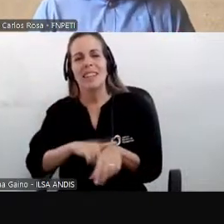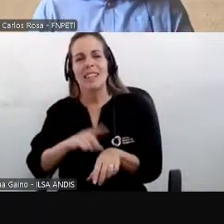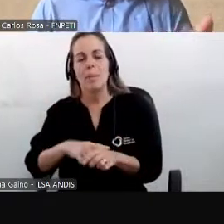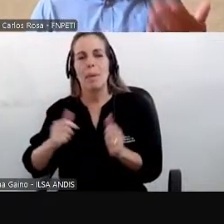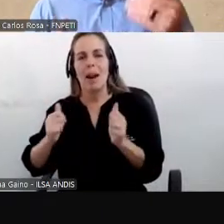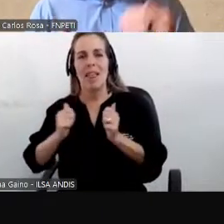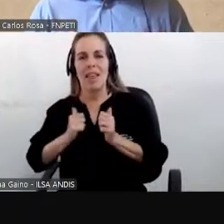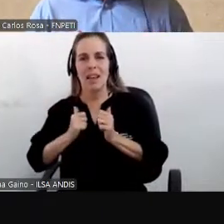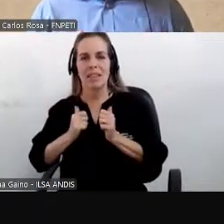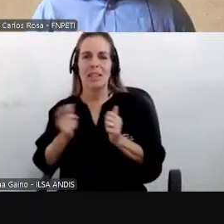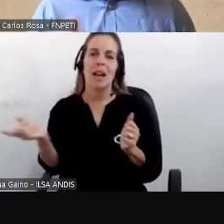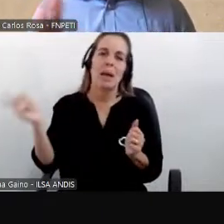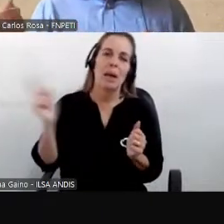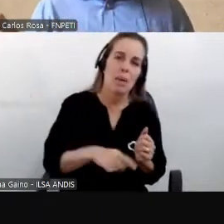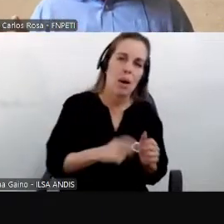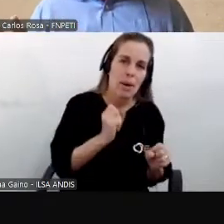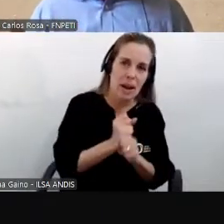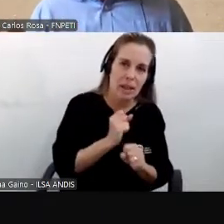the new working session.